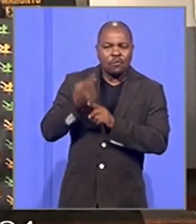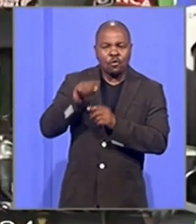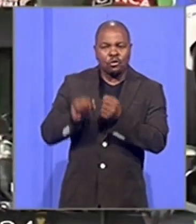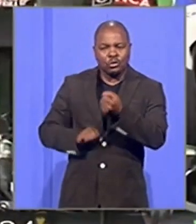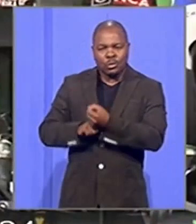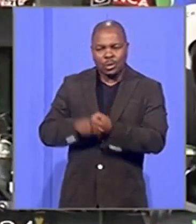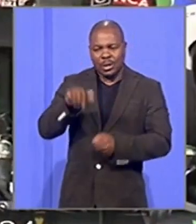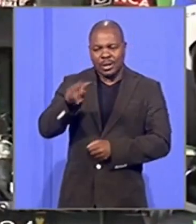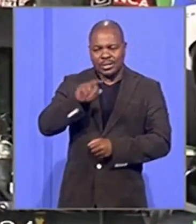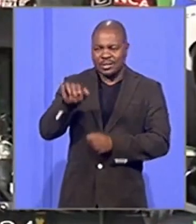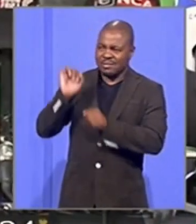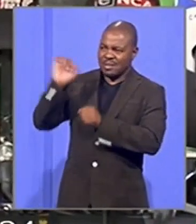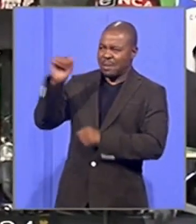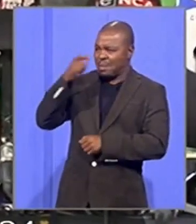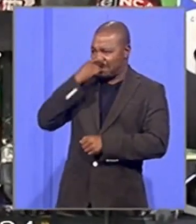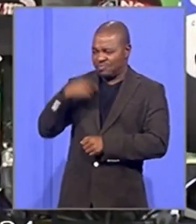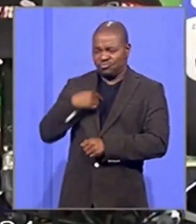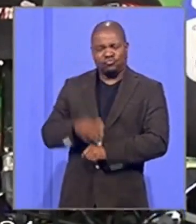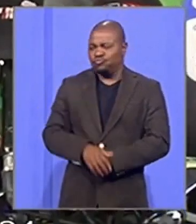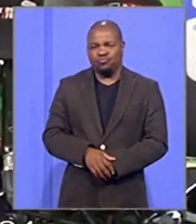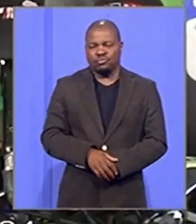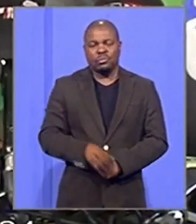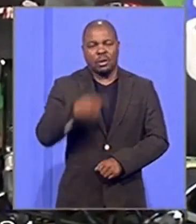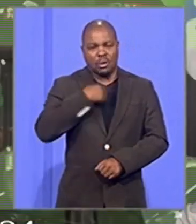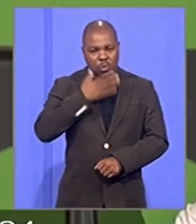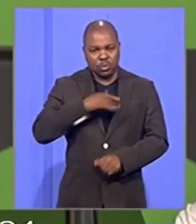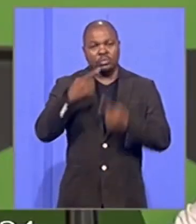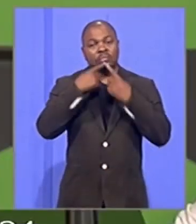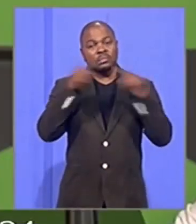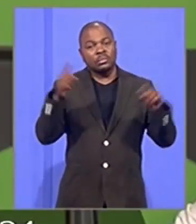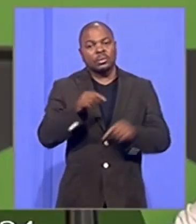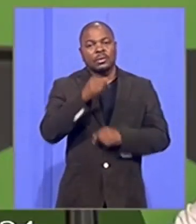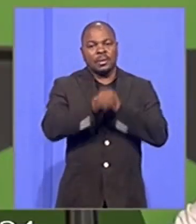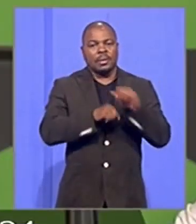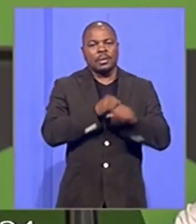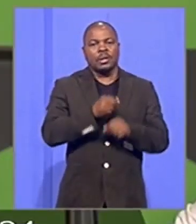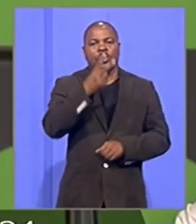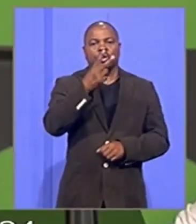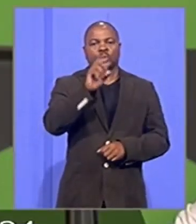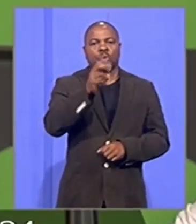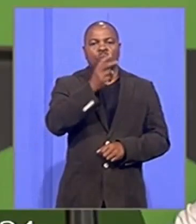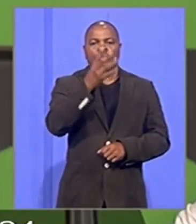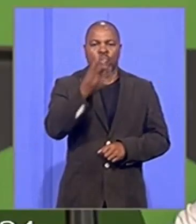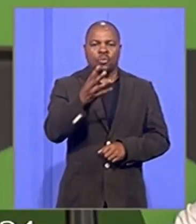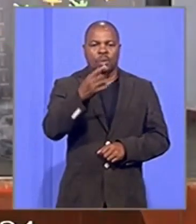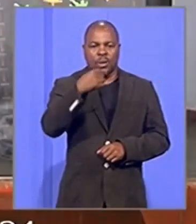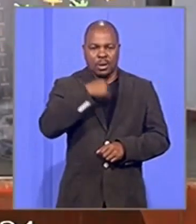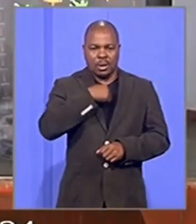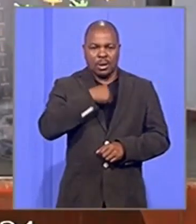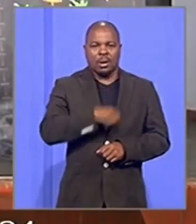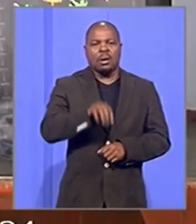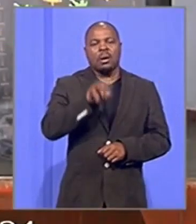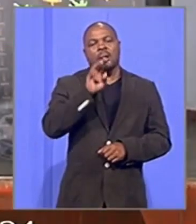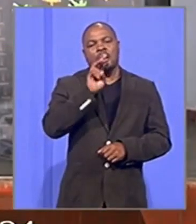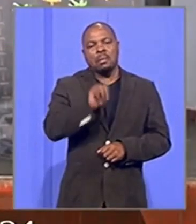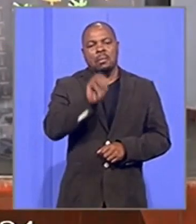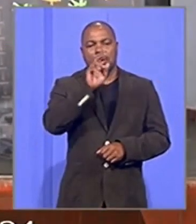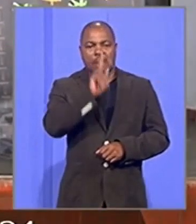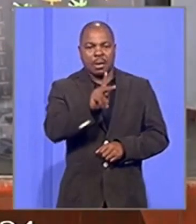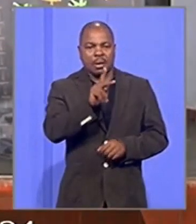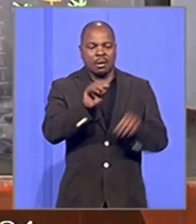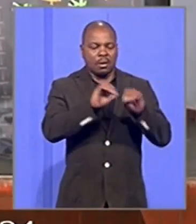of Ramaphosa. I therefore wish to announce that in 2024, I will vote for the Mkonto Wesizwe